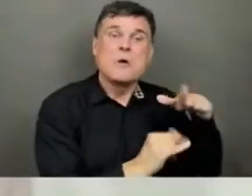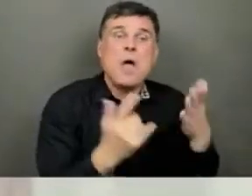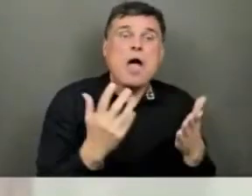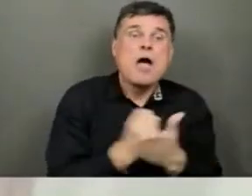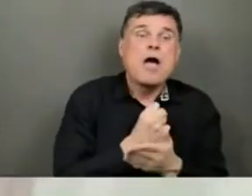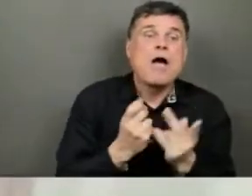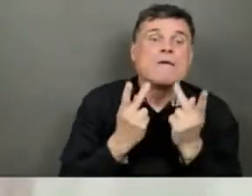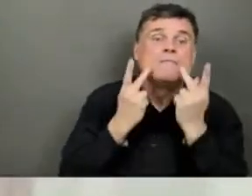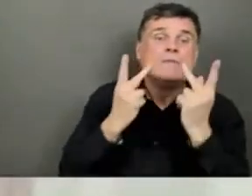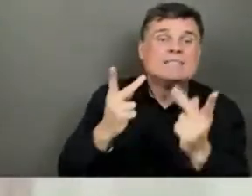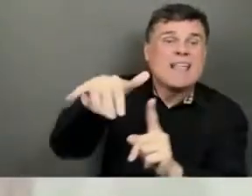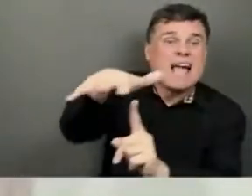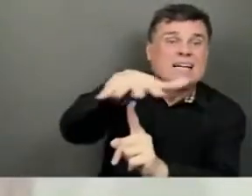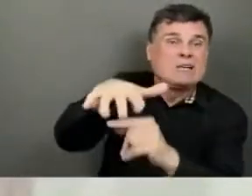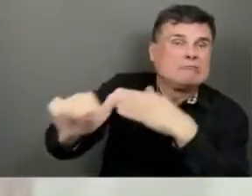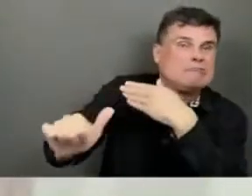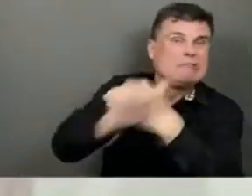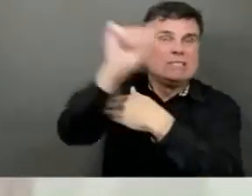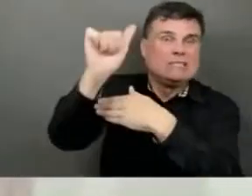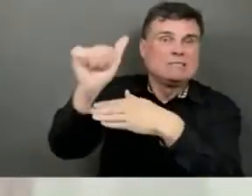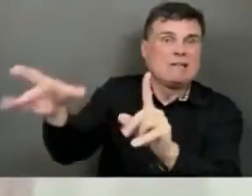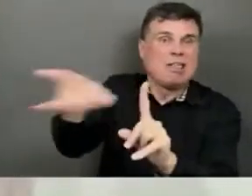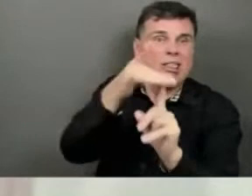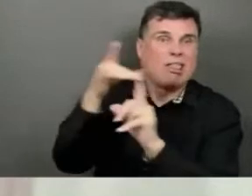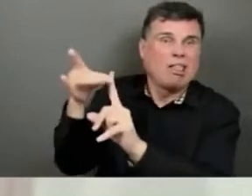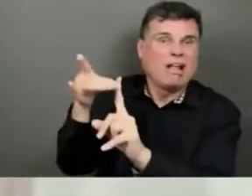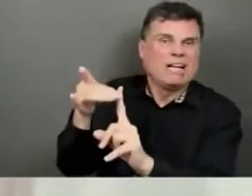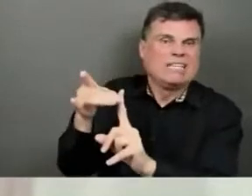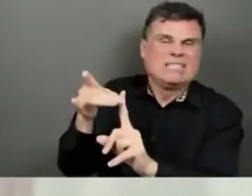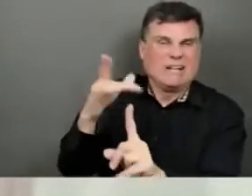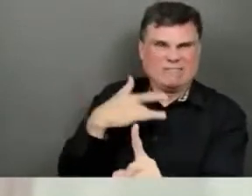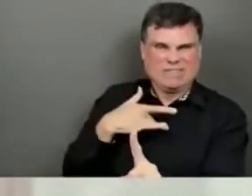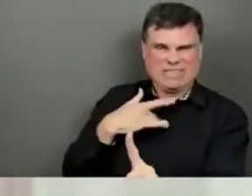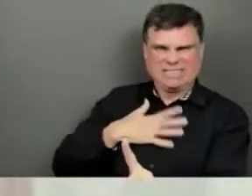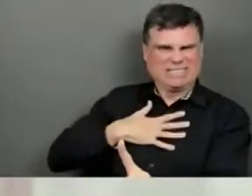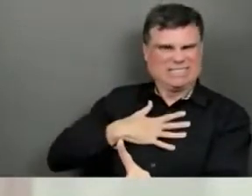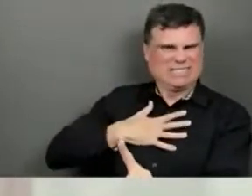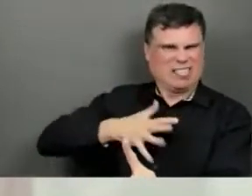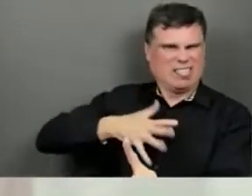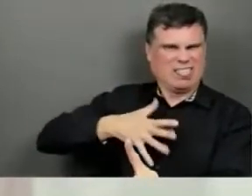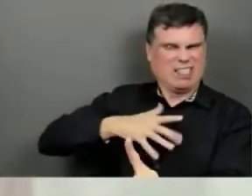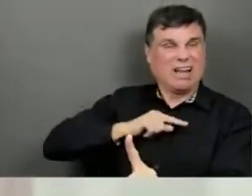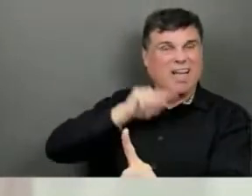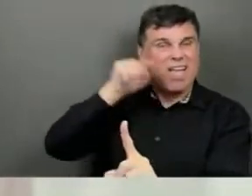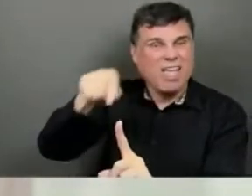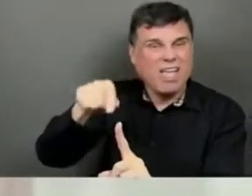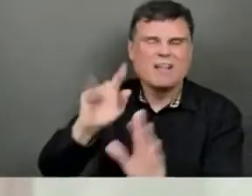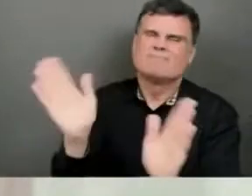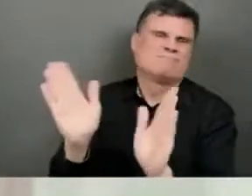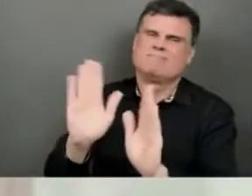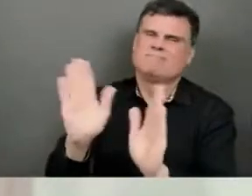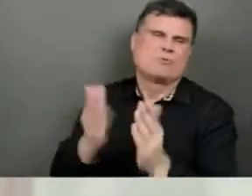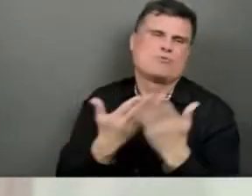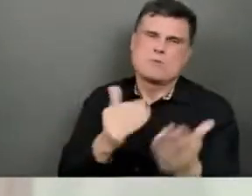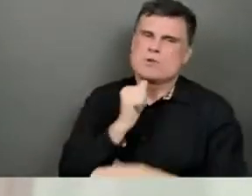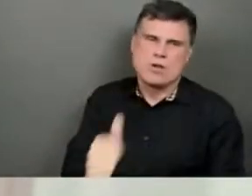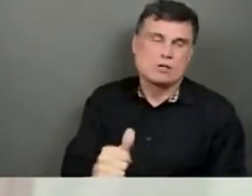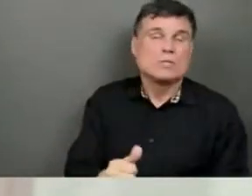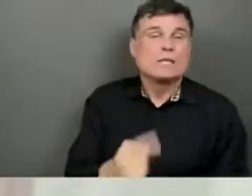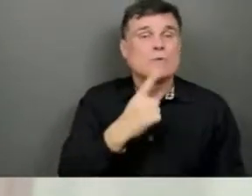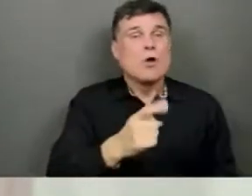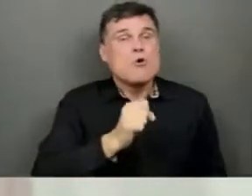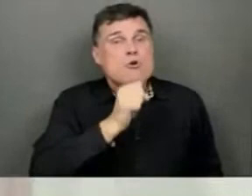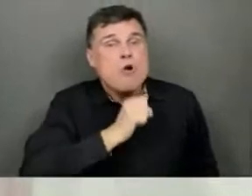risk, like your elder grandparents or others. Covering your mouth when you cough is still important, and cleaning your